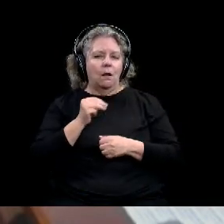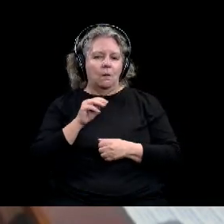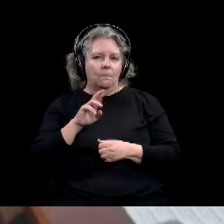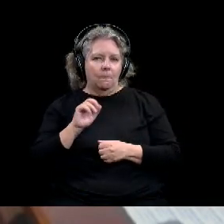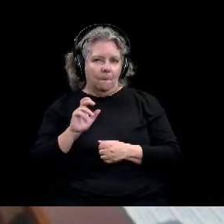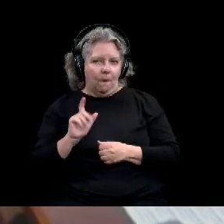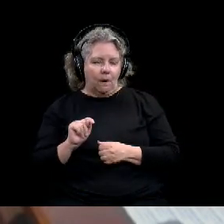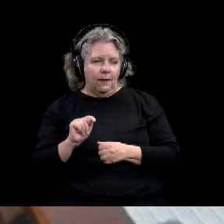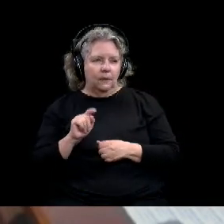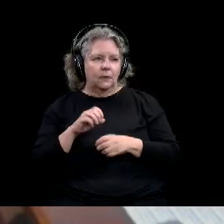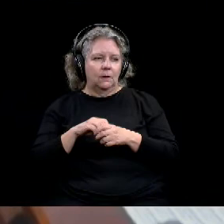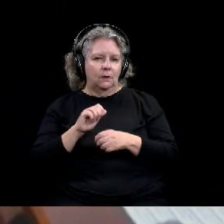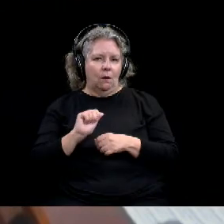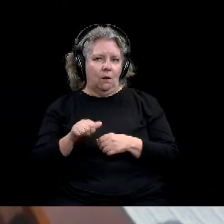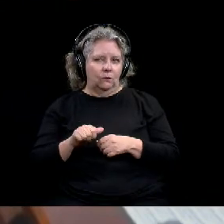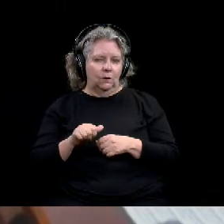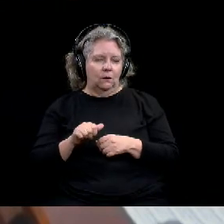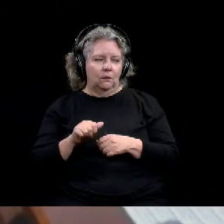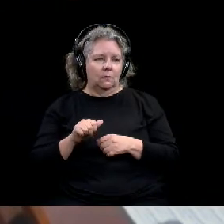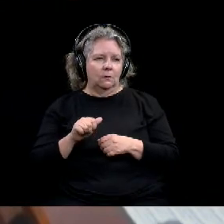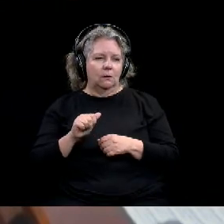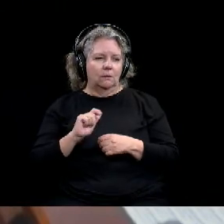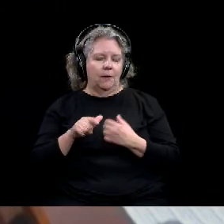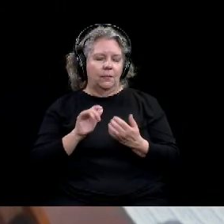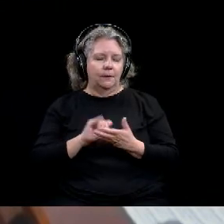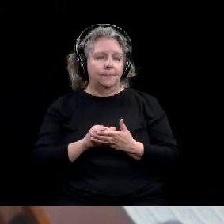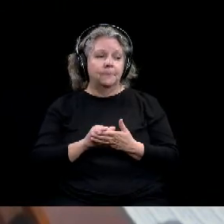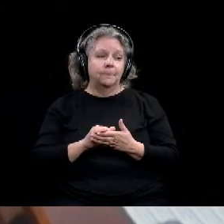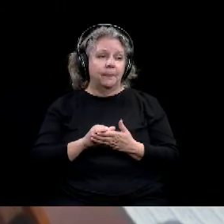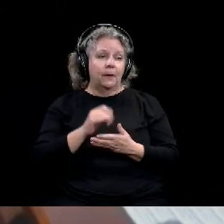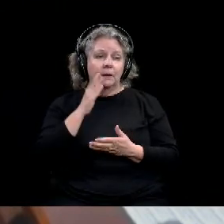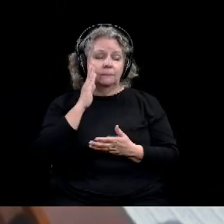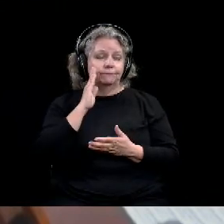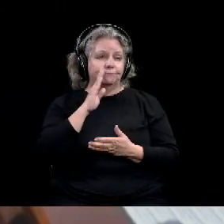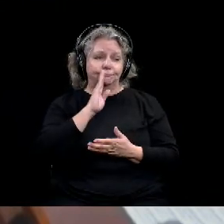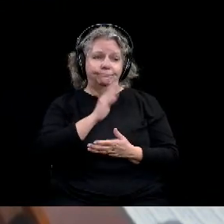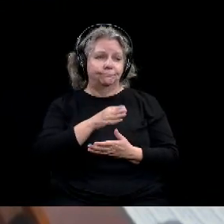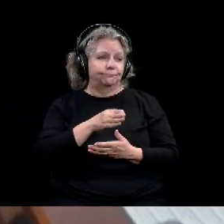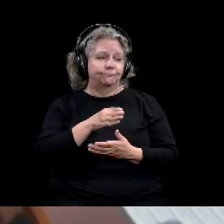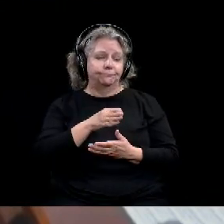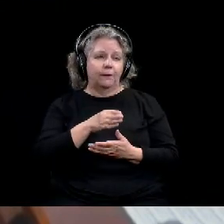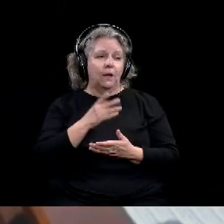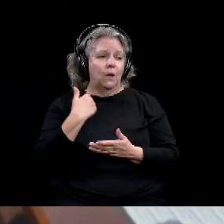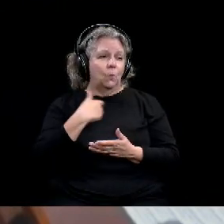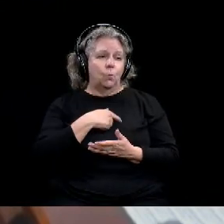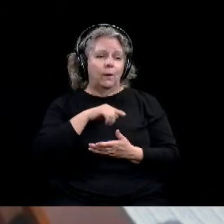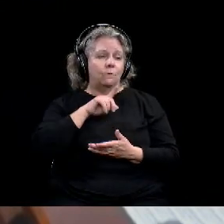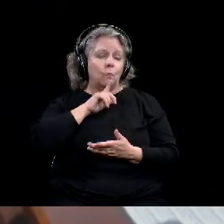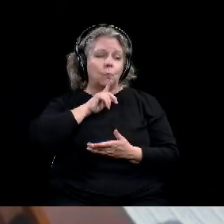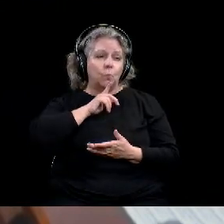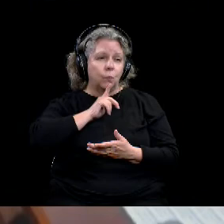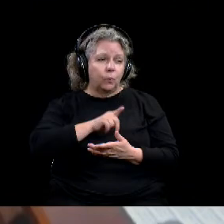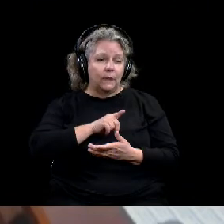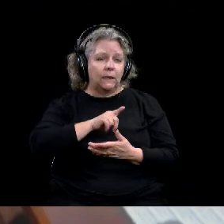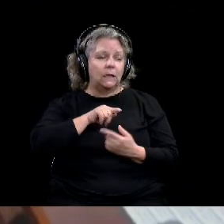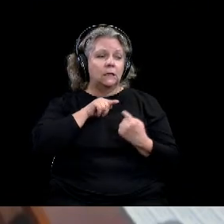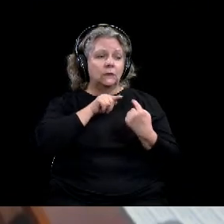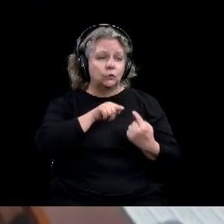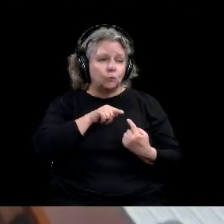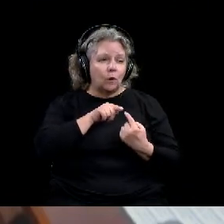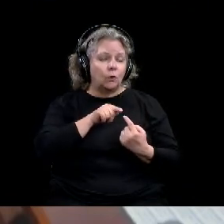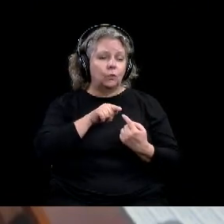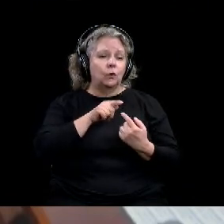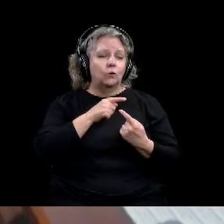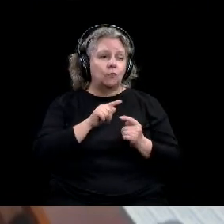be honest with you, we have really struggled trying to figure out a public-facing access point, a tool that allows